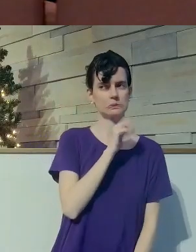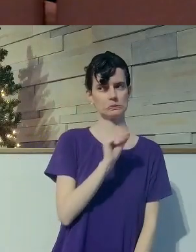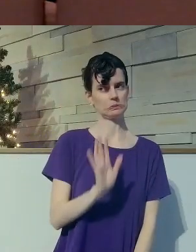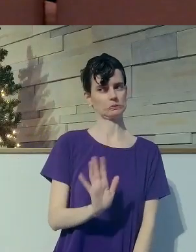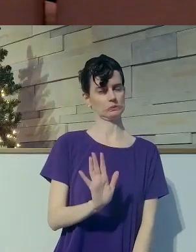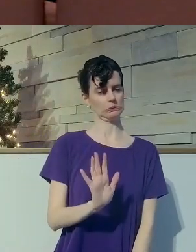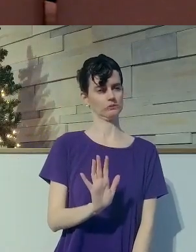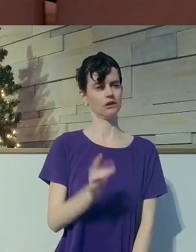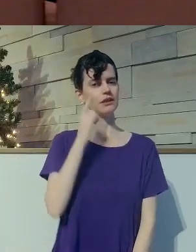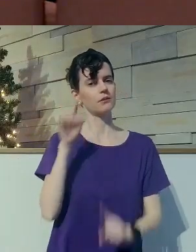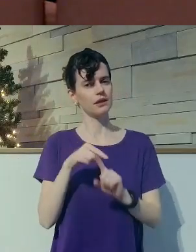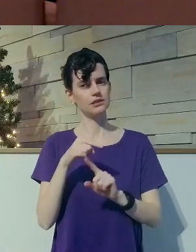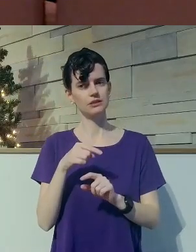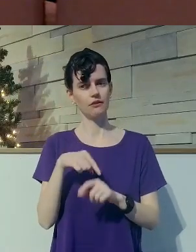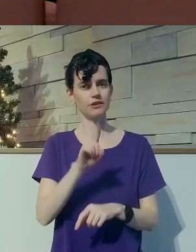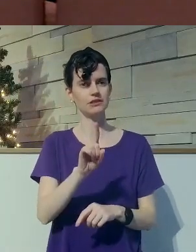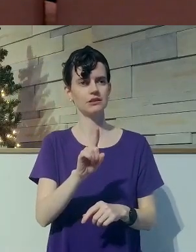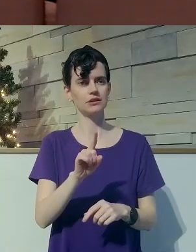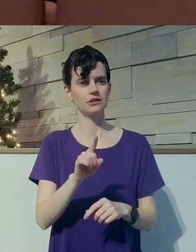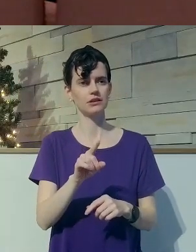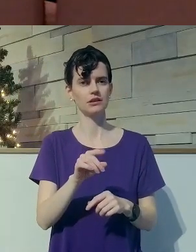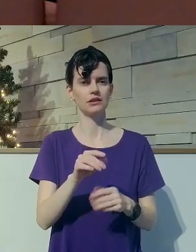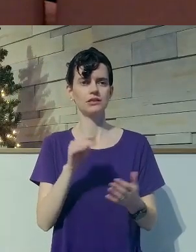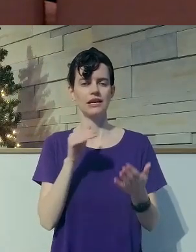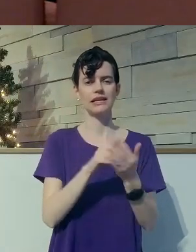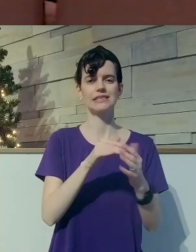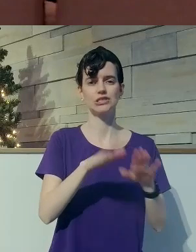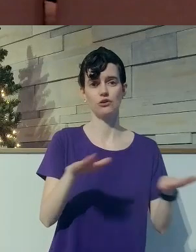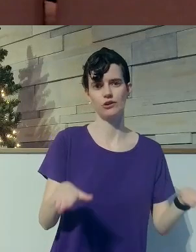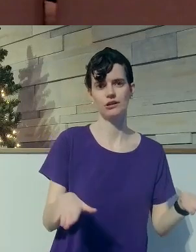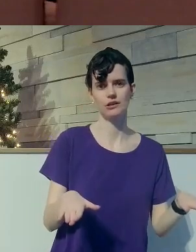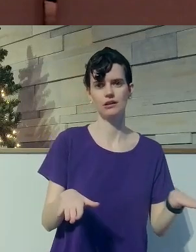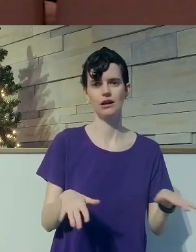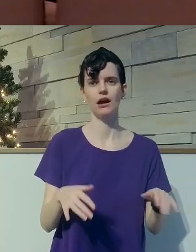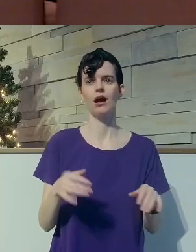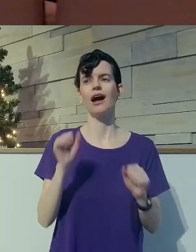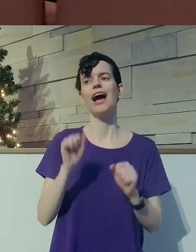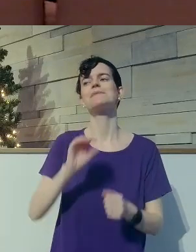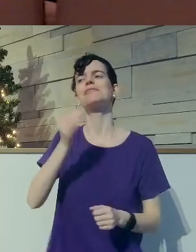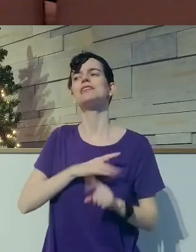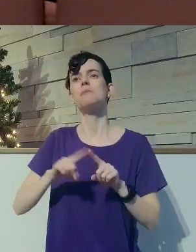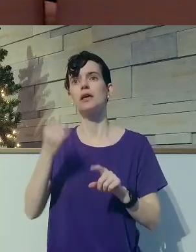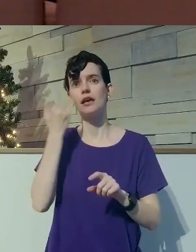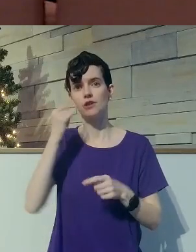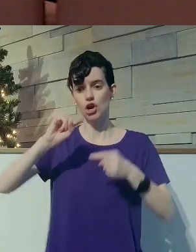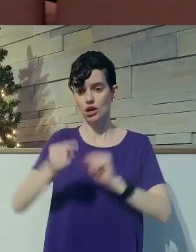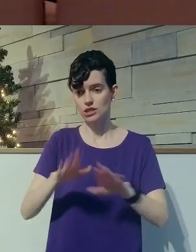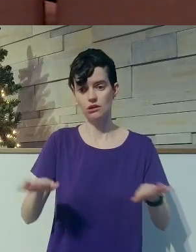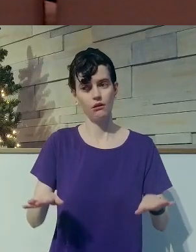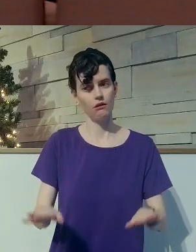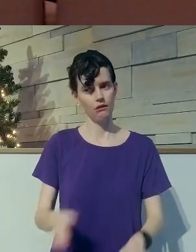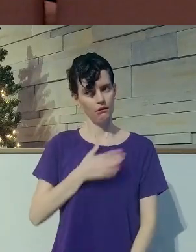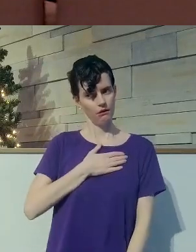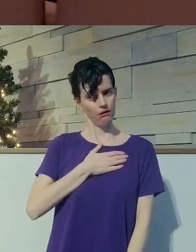And usually when we think of these offenses, it's usually crimes against children. And I've heard people say this, you know, I could be gracious, but anybody that hurts a child, oh,